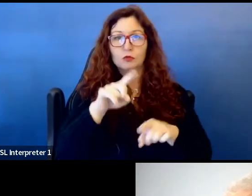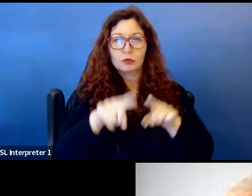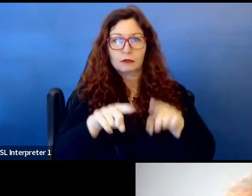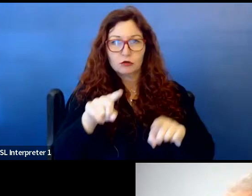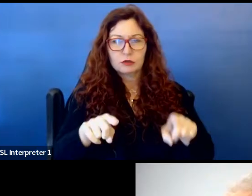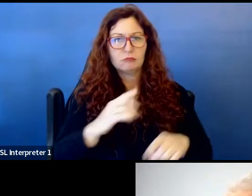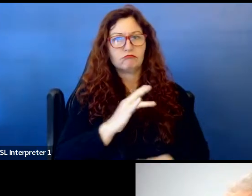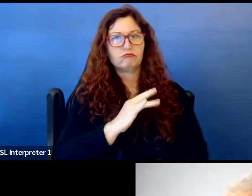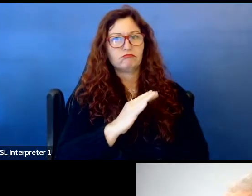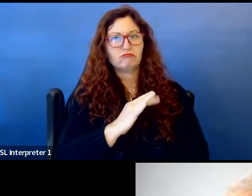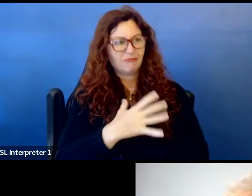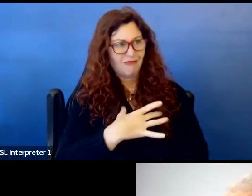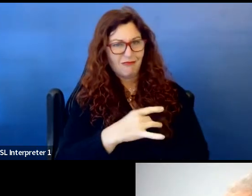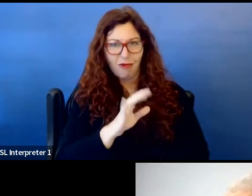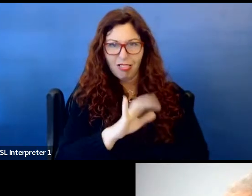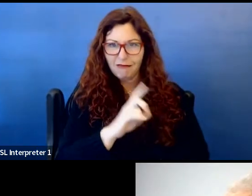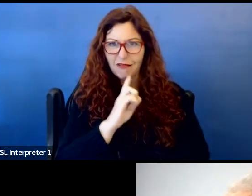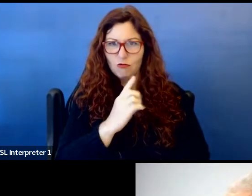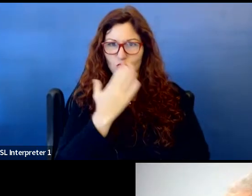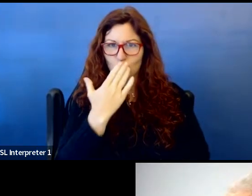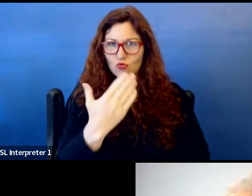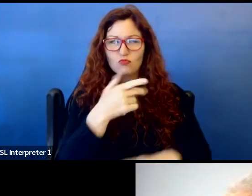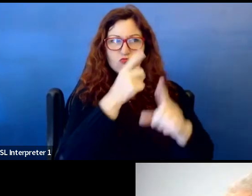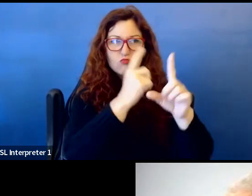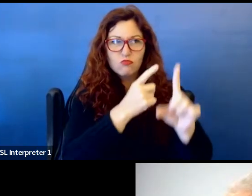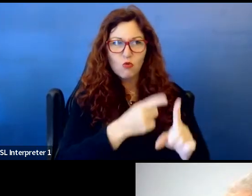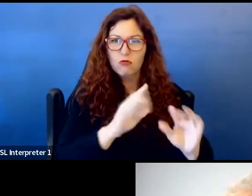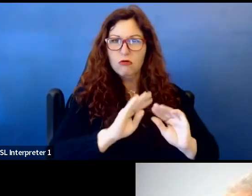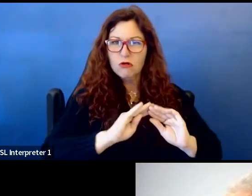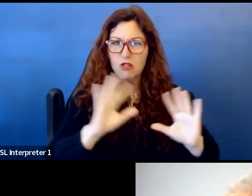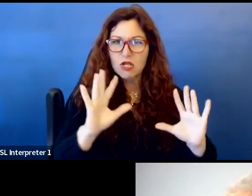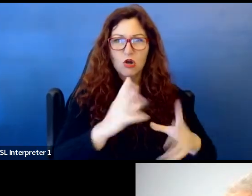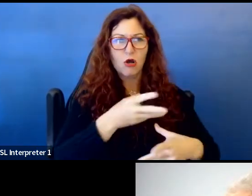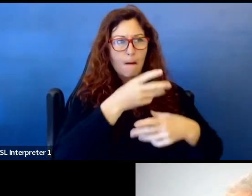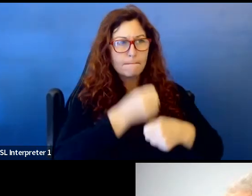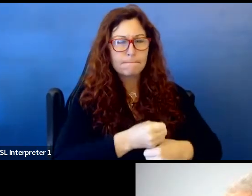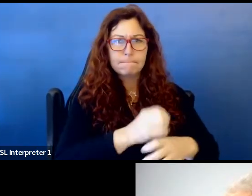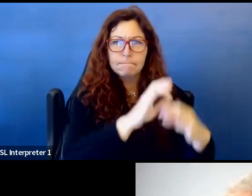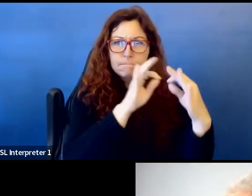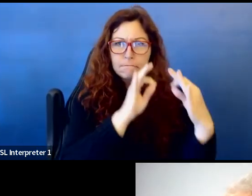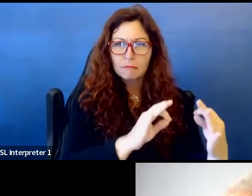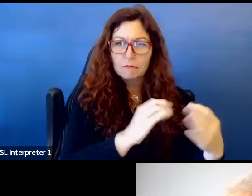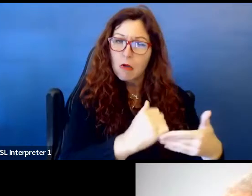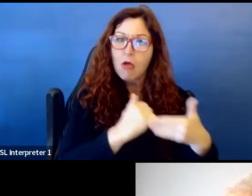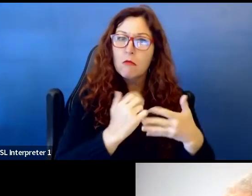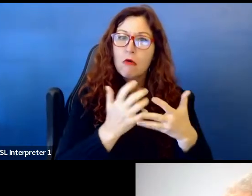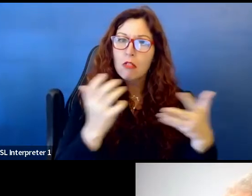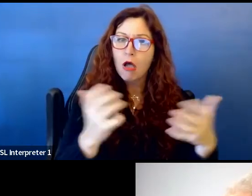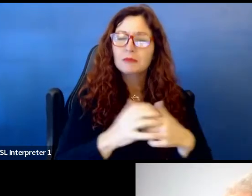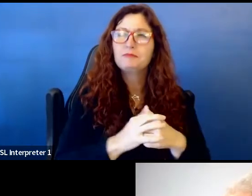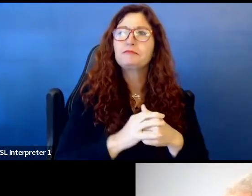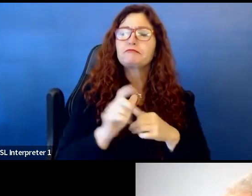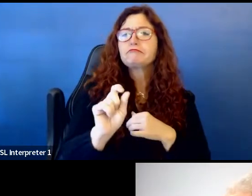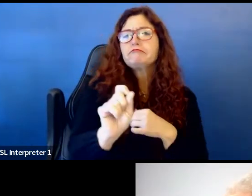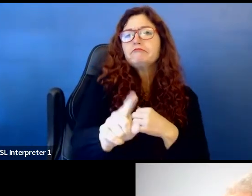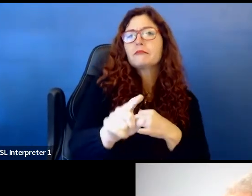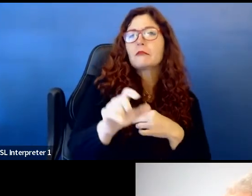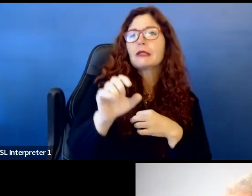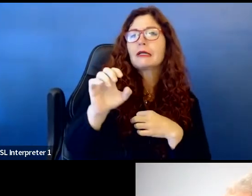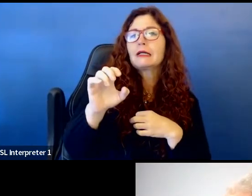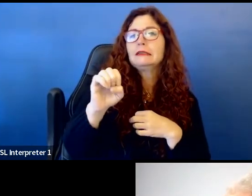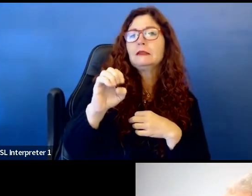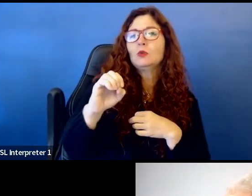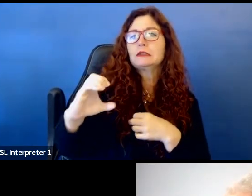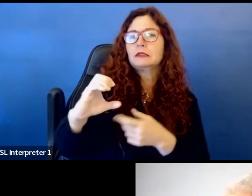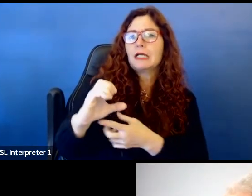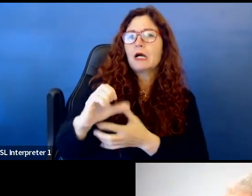very succinct and to the point very practical and helpful how could the eeoc help the industry with this initiative